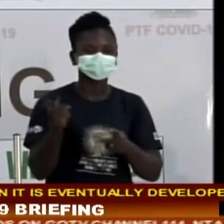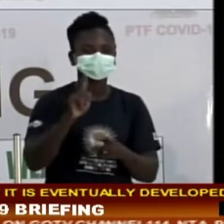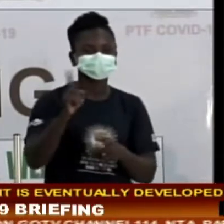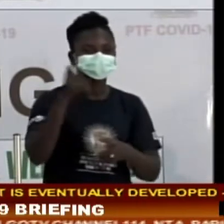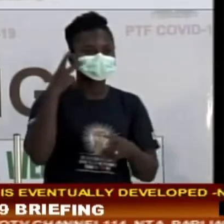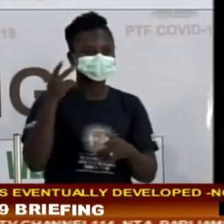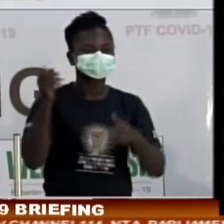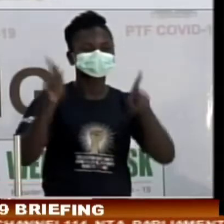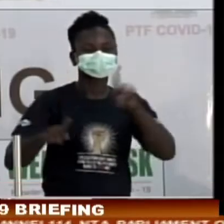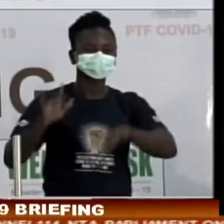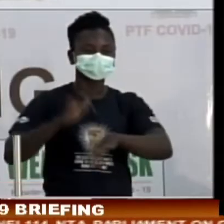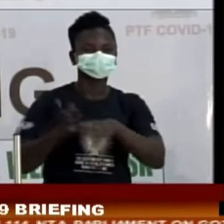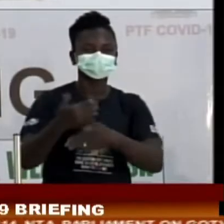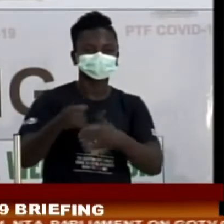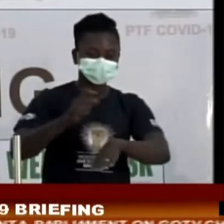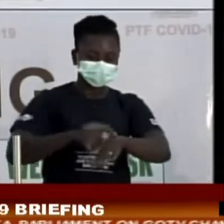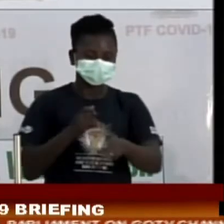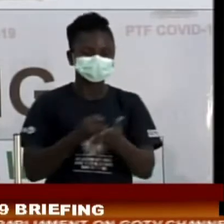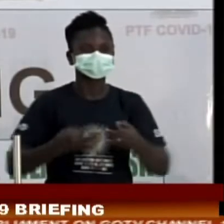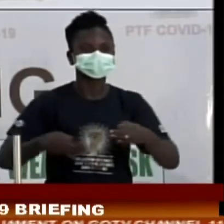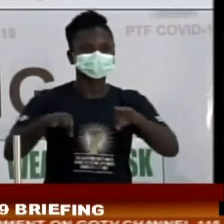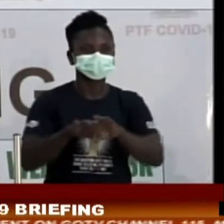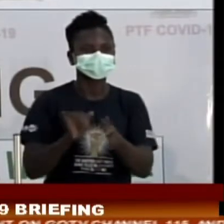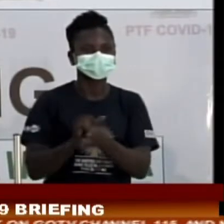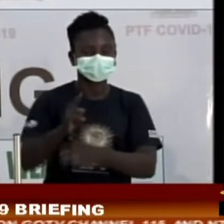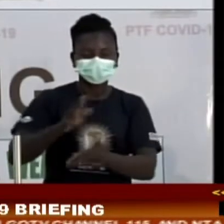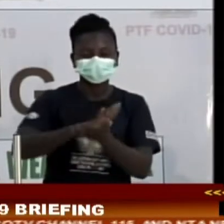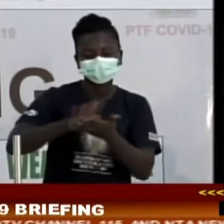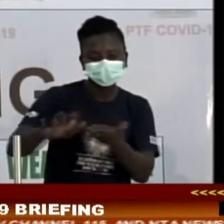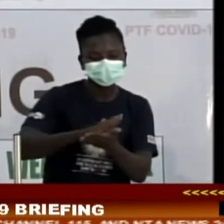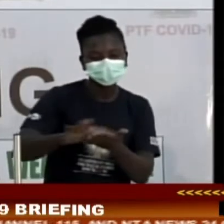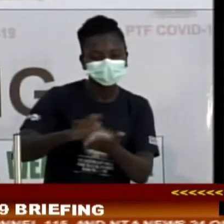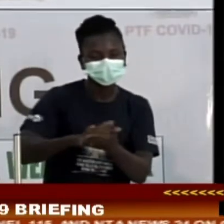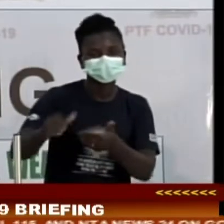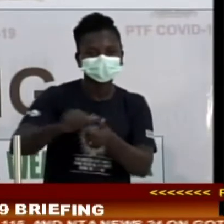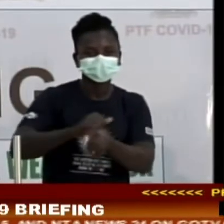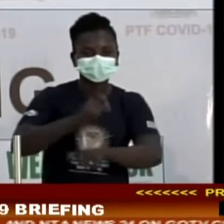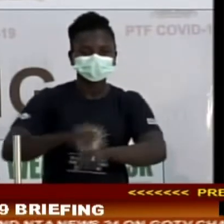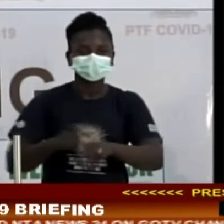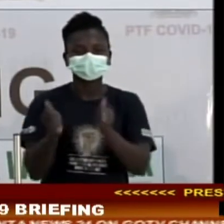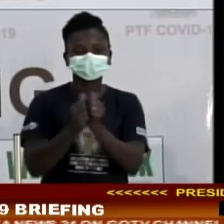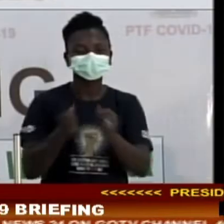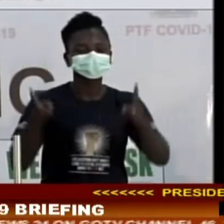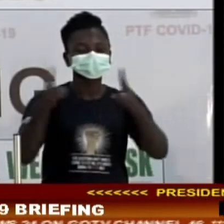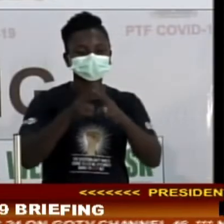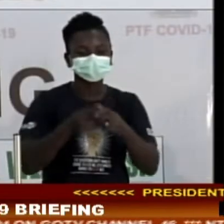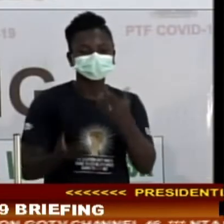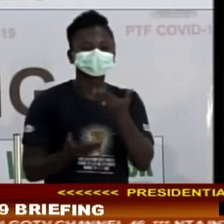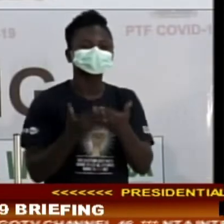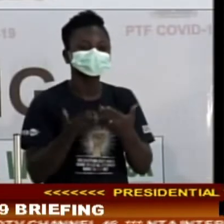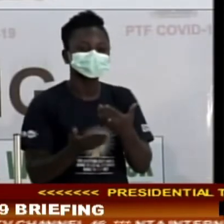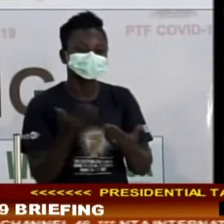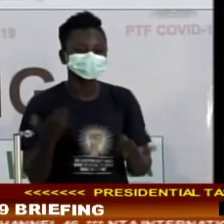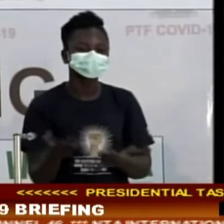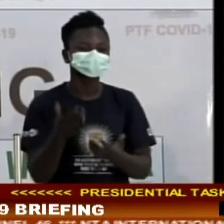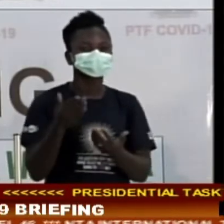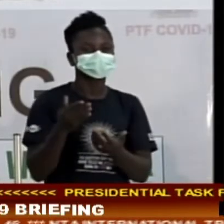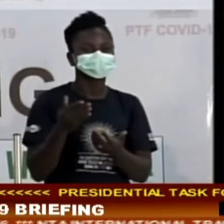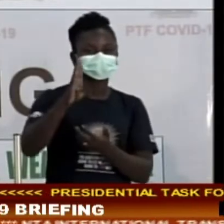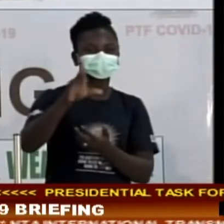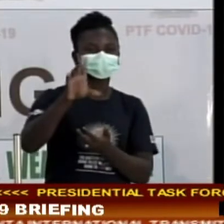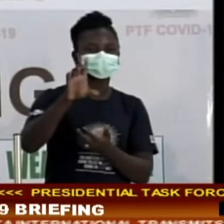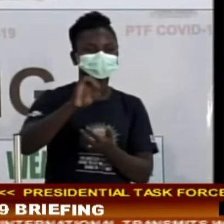time um it's important that we wipe those surfaces as often as we can with a very simple disinfectant mix half a cup of